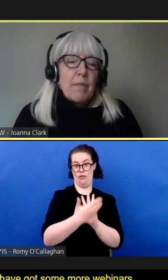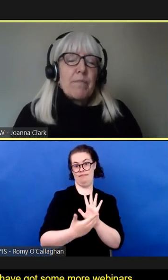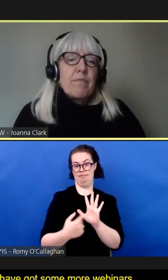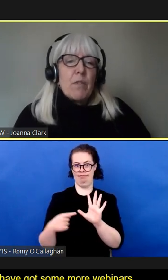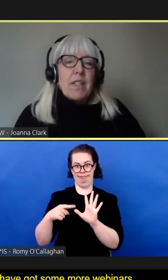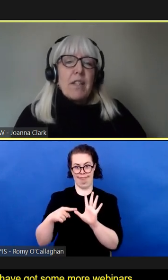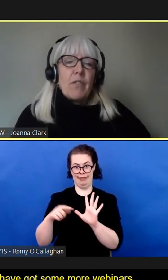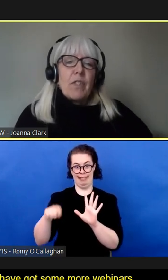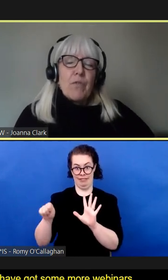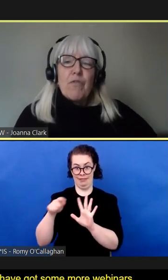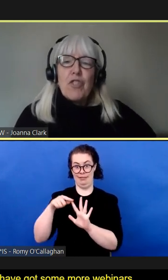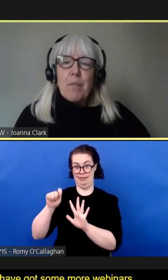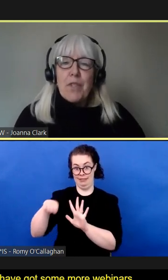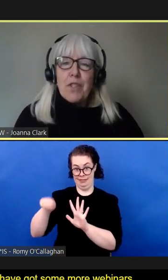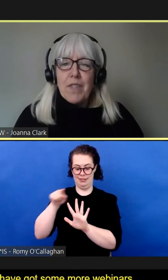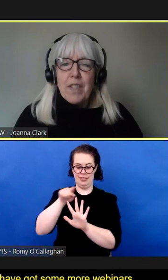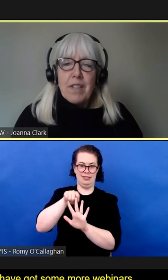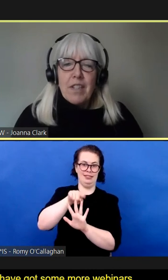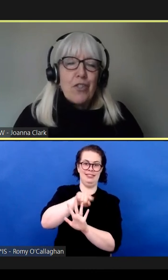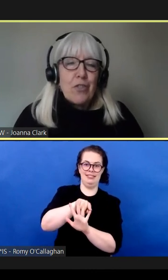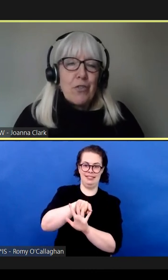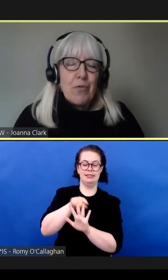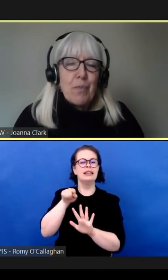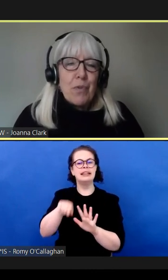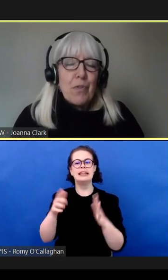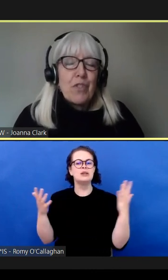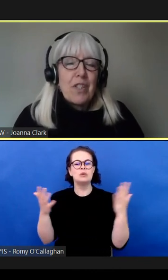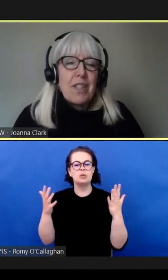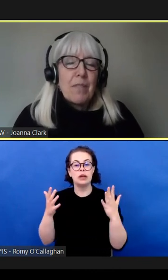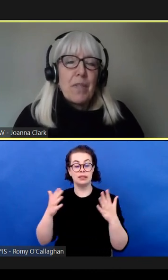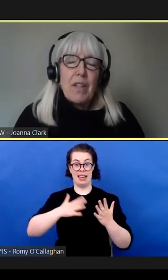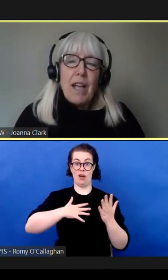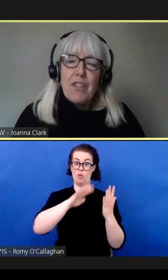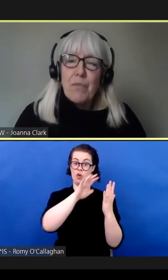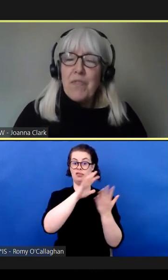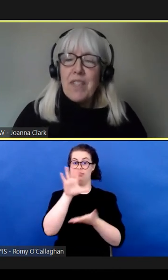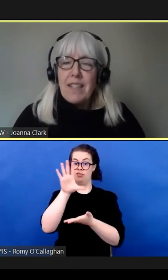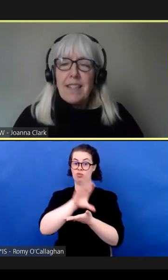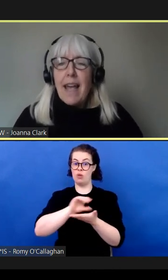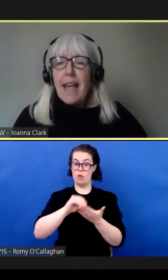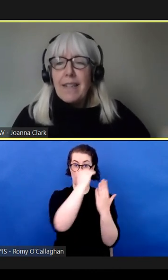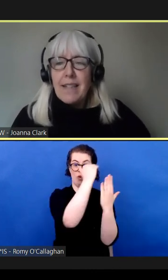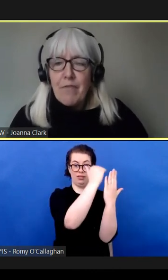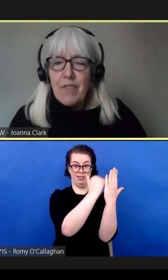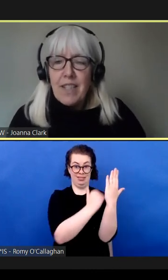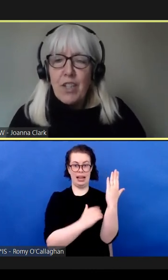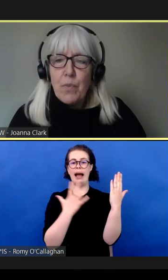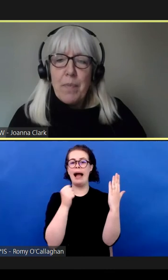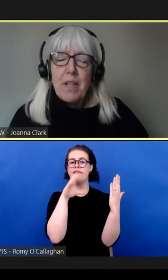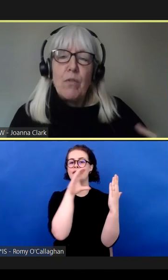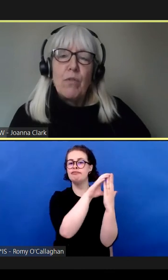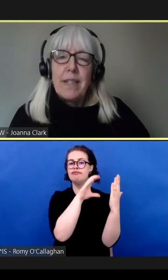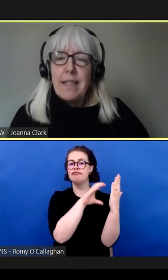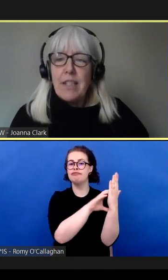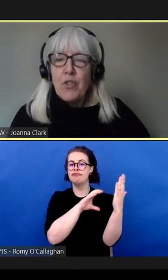we're focusing on the sort of chapters of the Unheard Children report, but as we've seen today and at every single